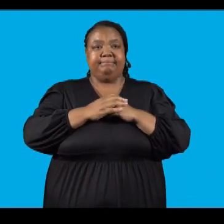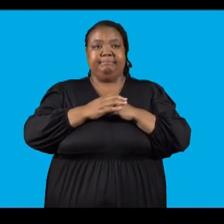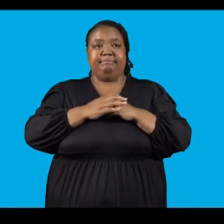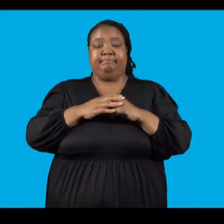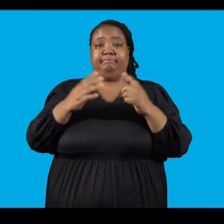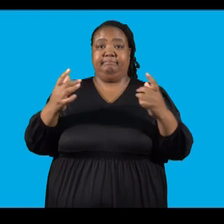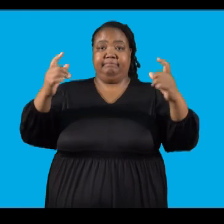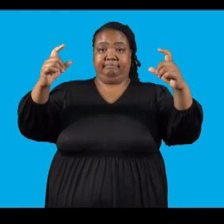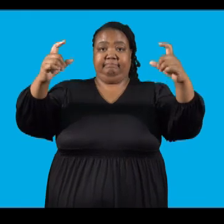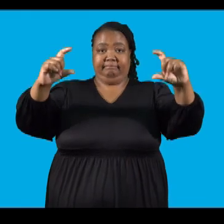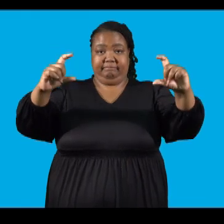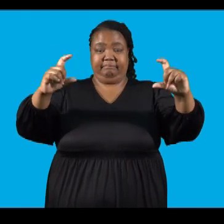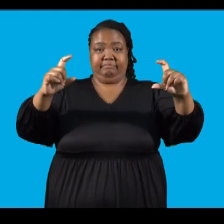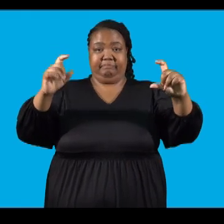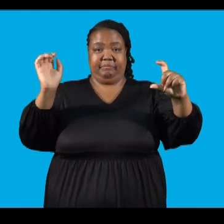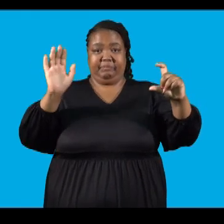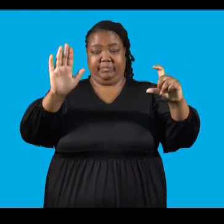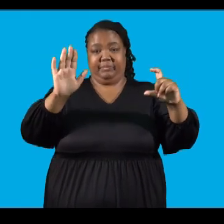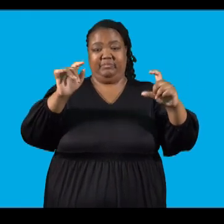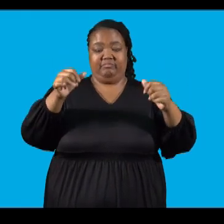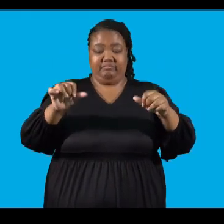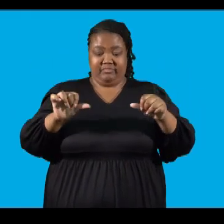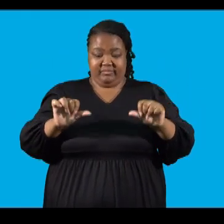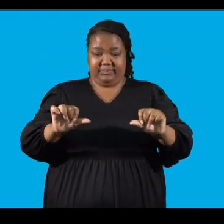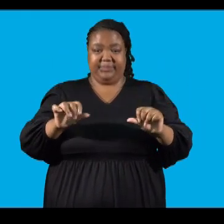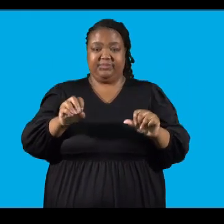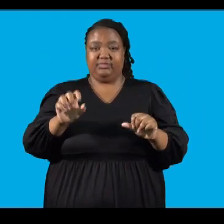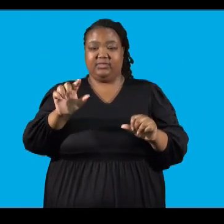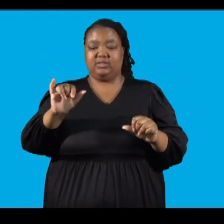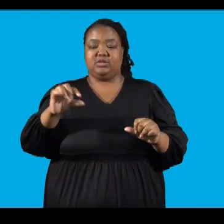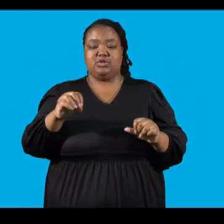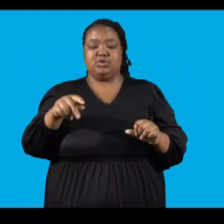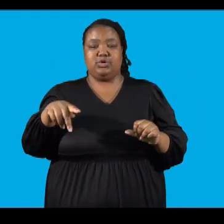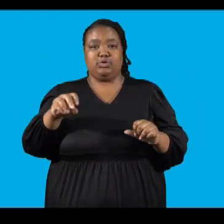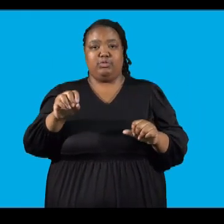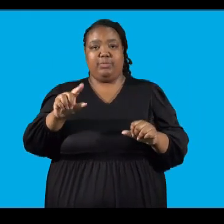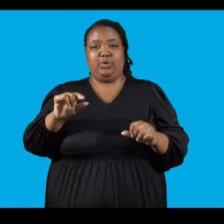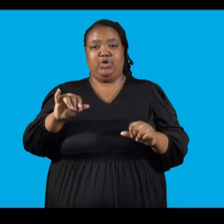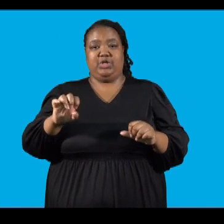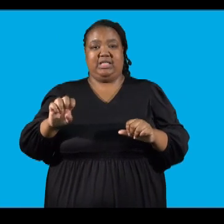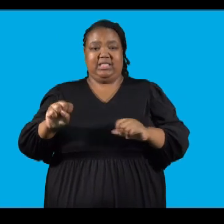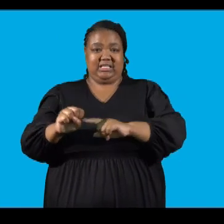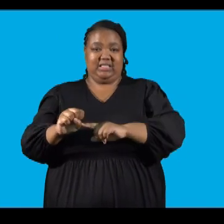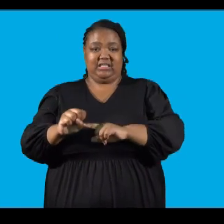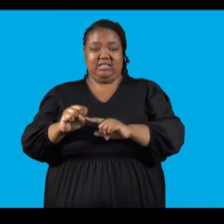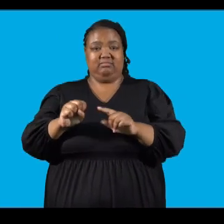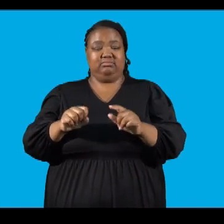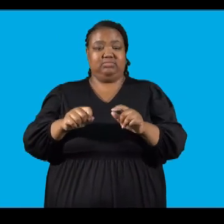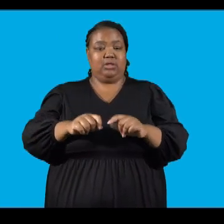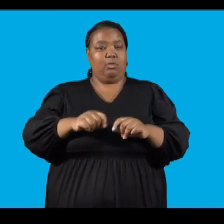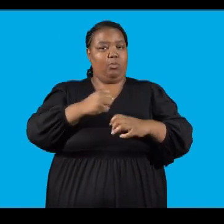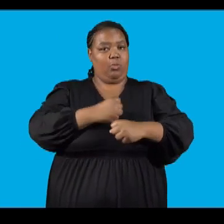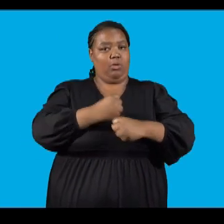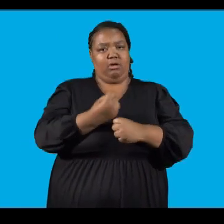given this extract here, and below it, it says, oligopolistic participants do